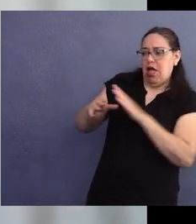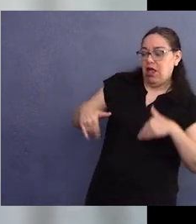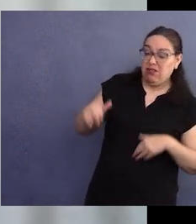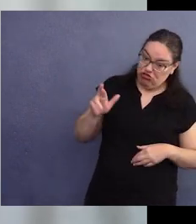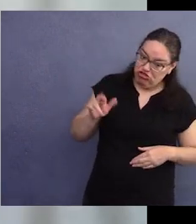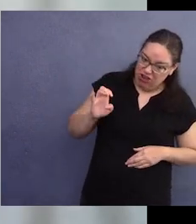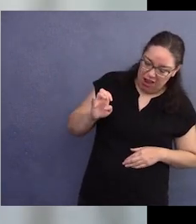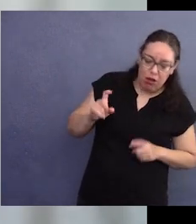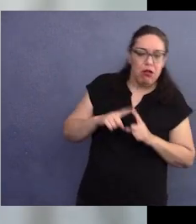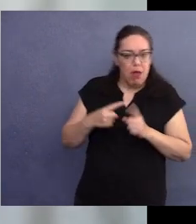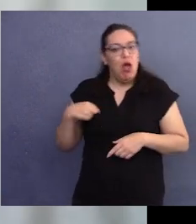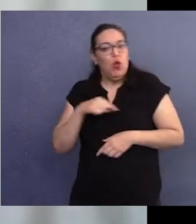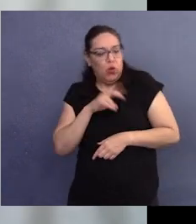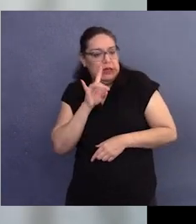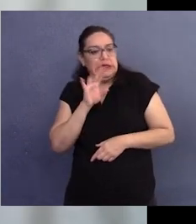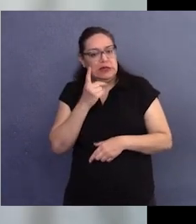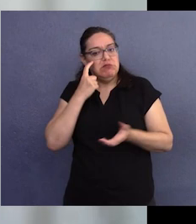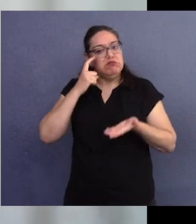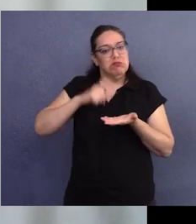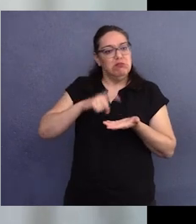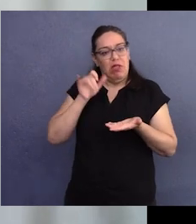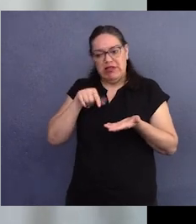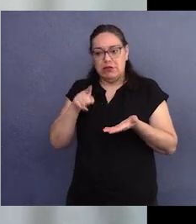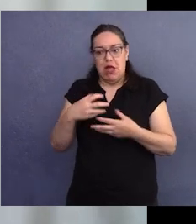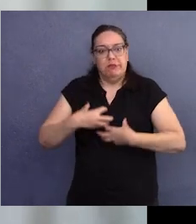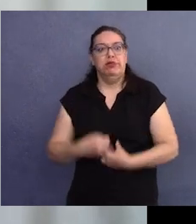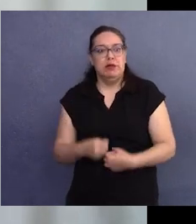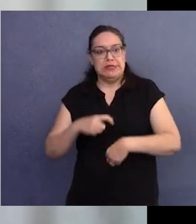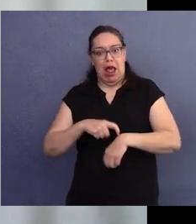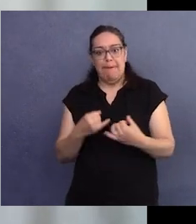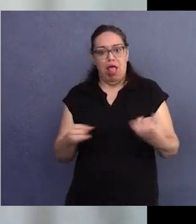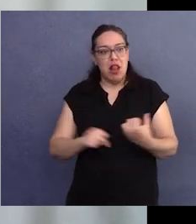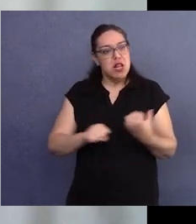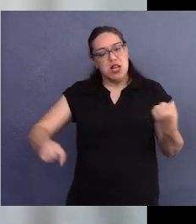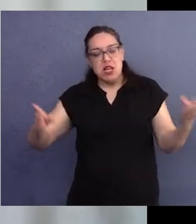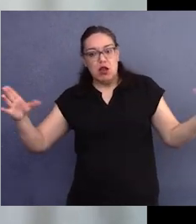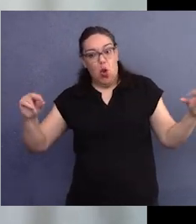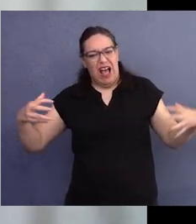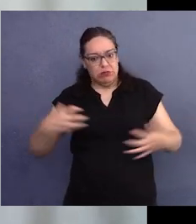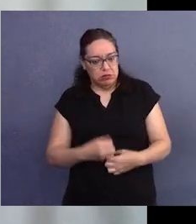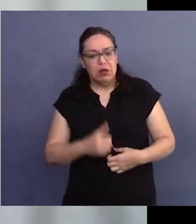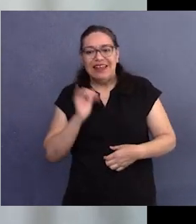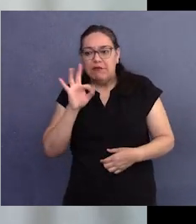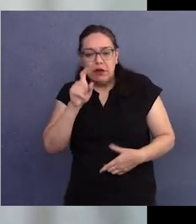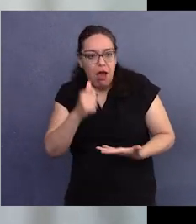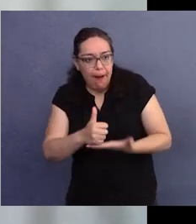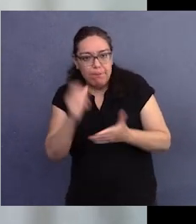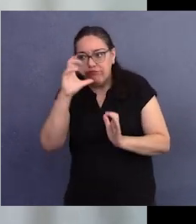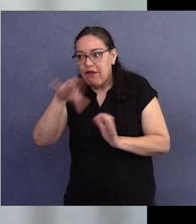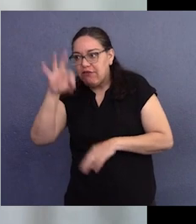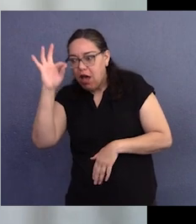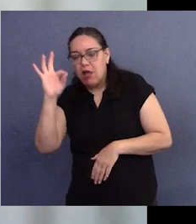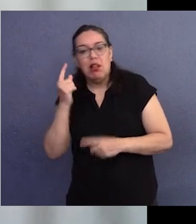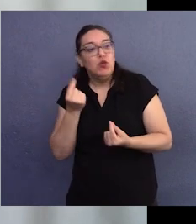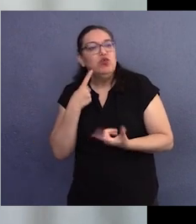but we did know this is a condensed timeline. But if you want help identifying some artists or finding them, please put yes